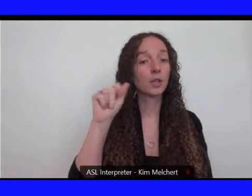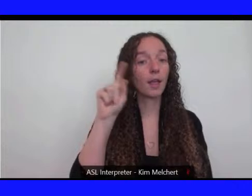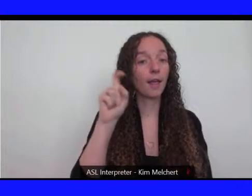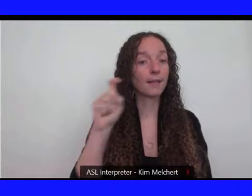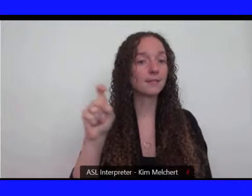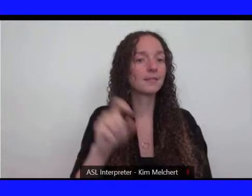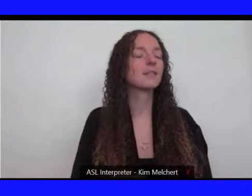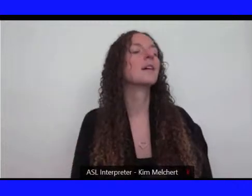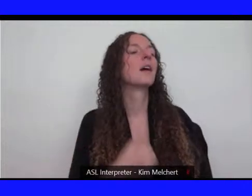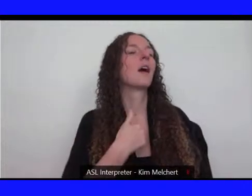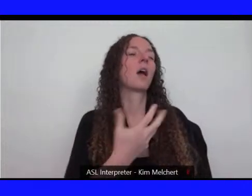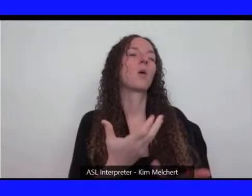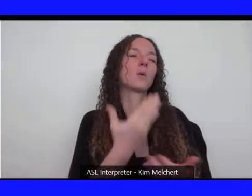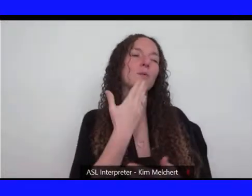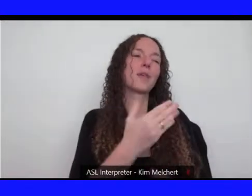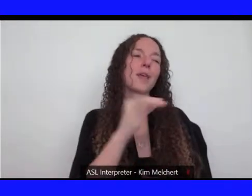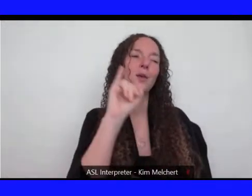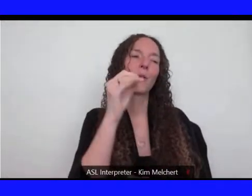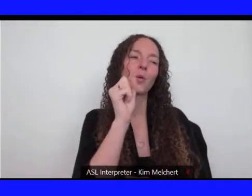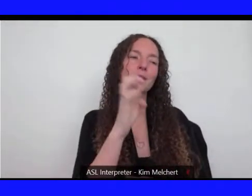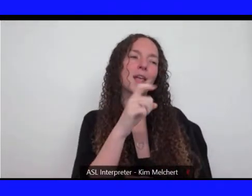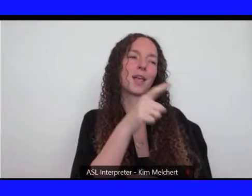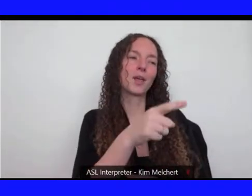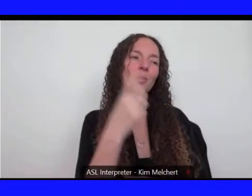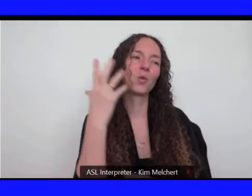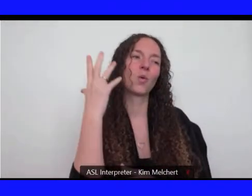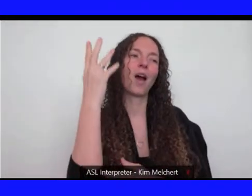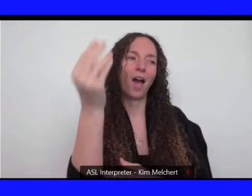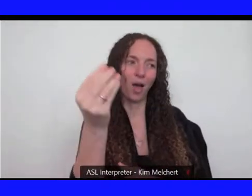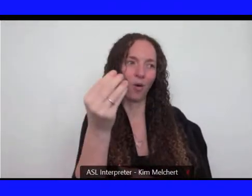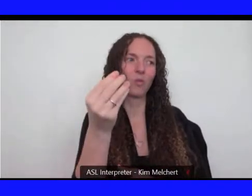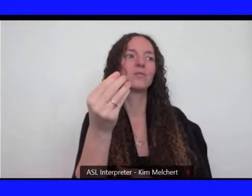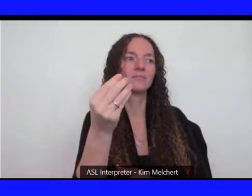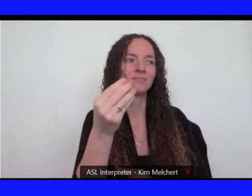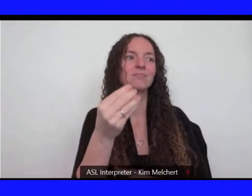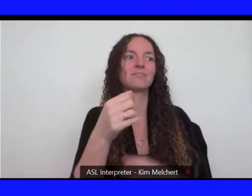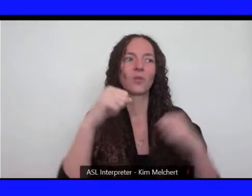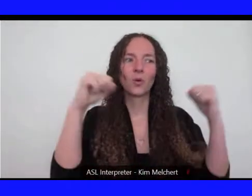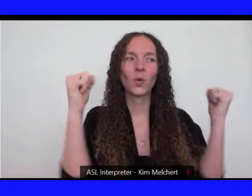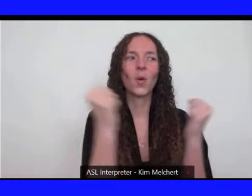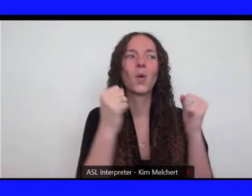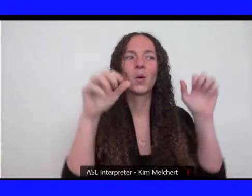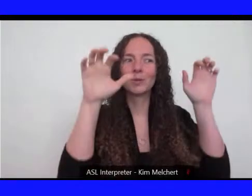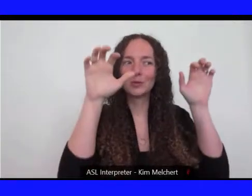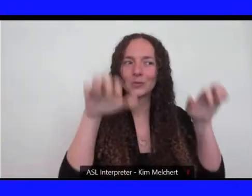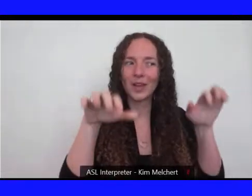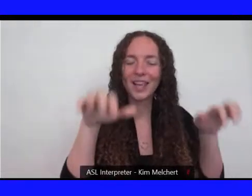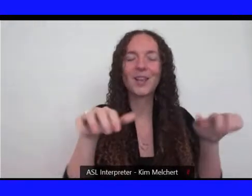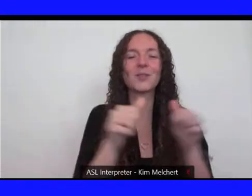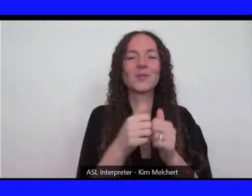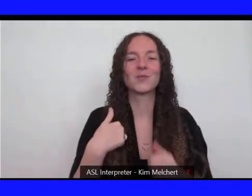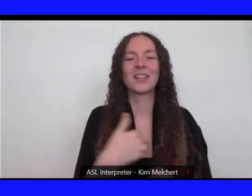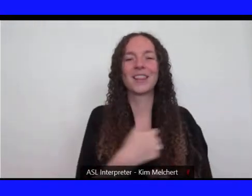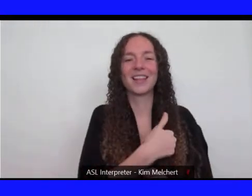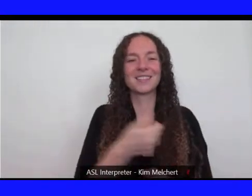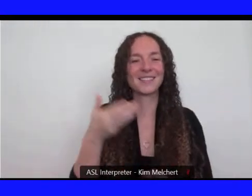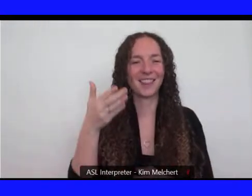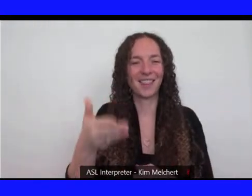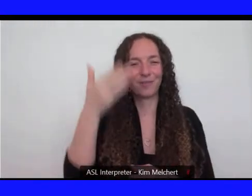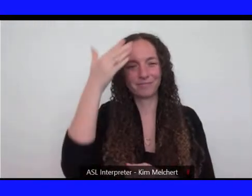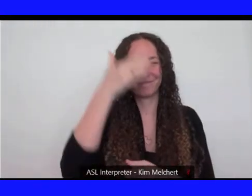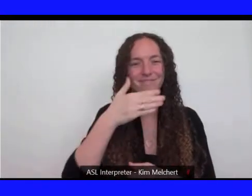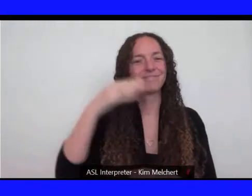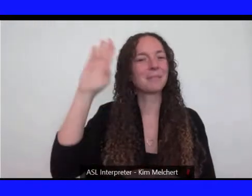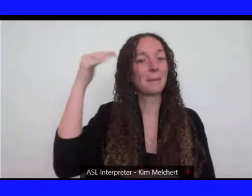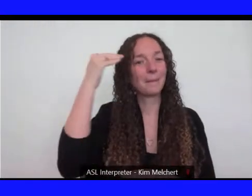definitely plays a major role. So thank you, and thank you to Senator Schumer, Borough President, the mayor,